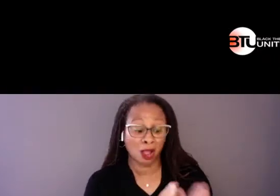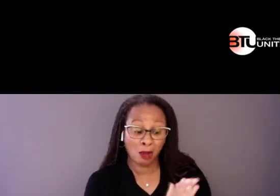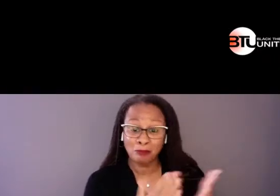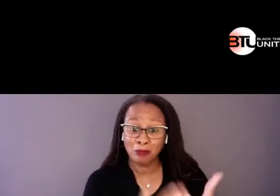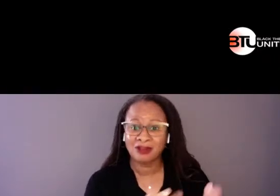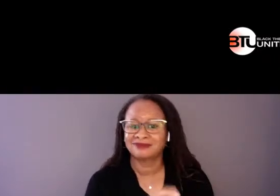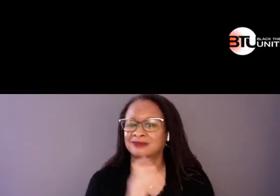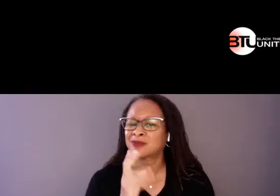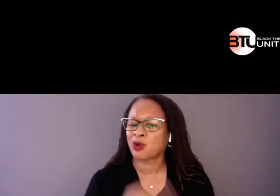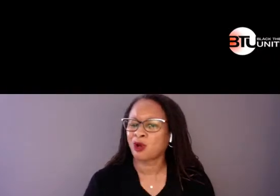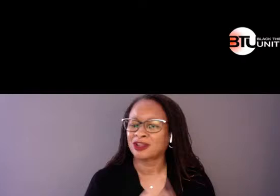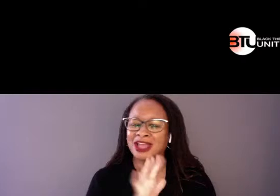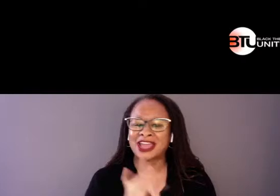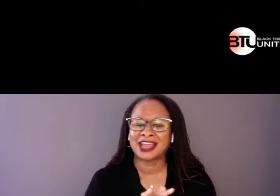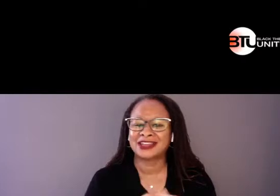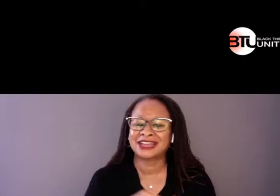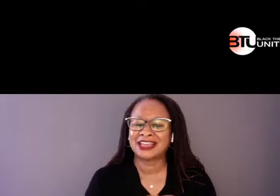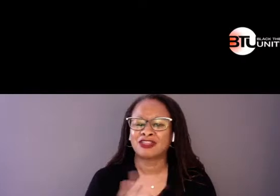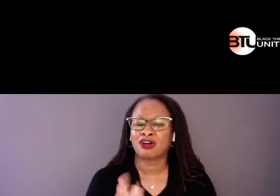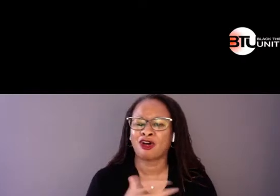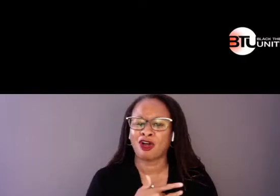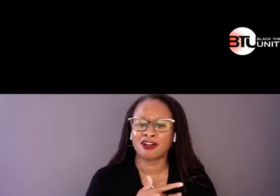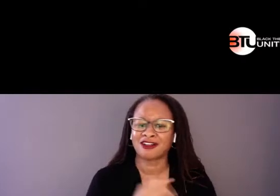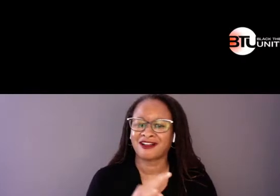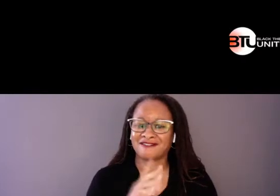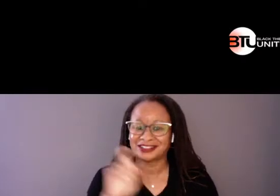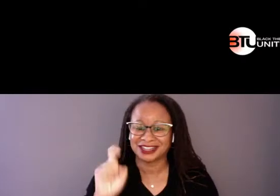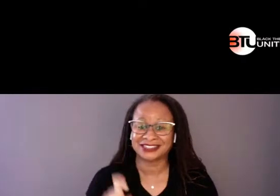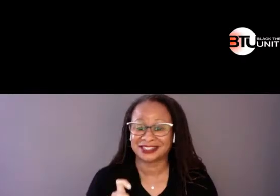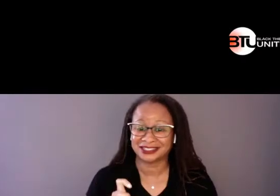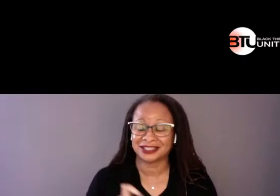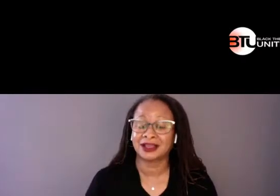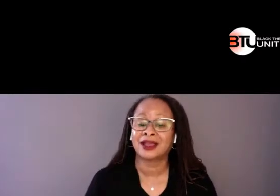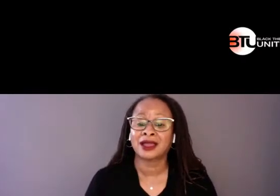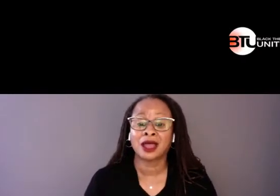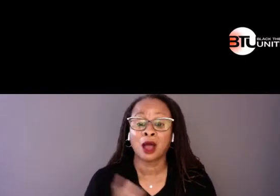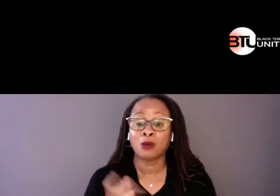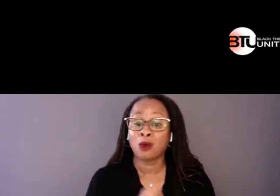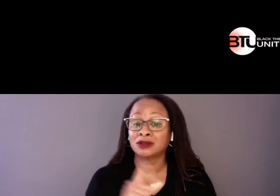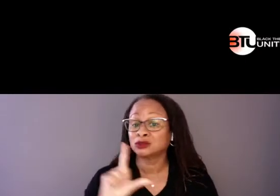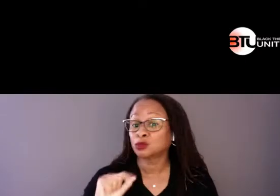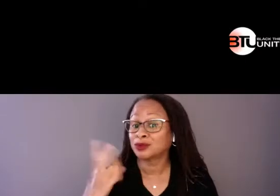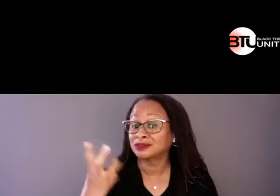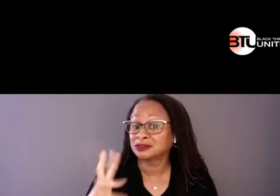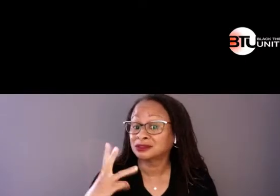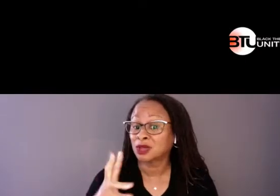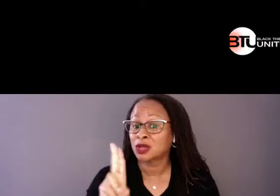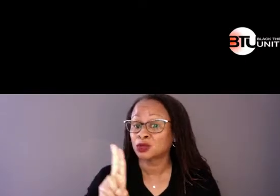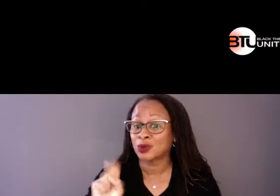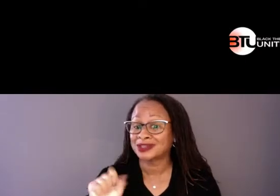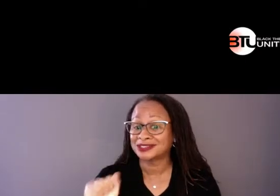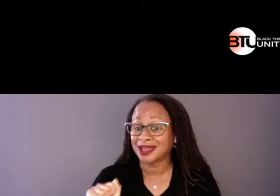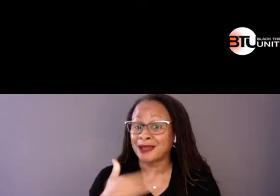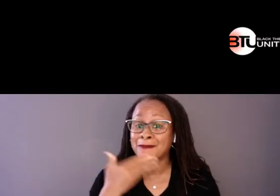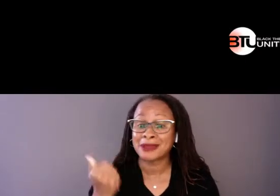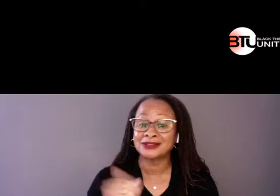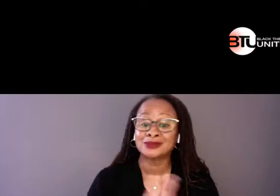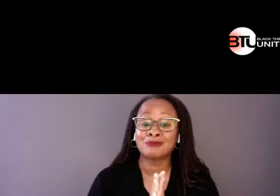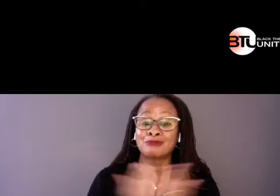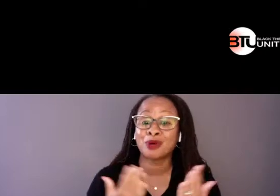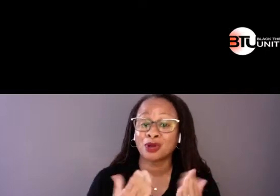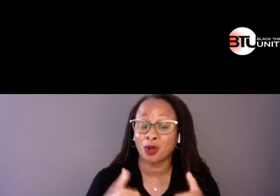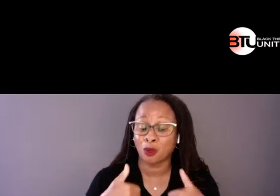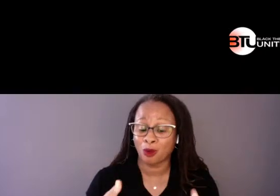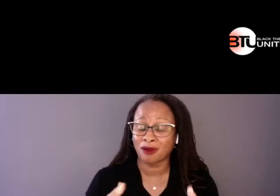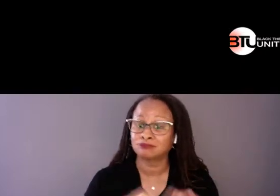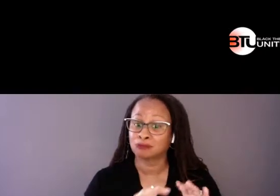Texas, put out by She Writes Press, won the 2016 USA Best Book Award in the